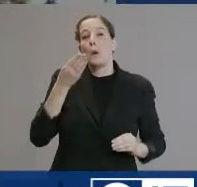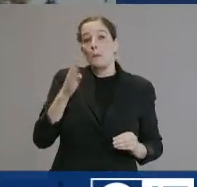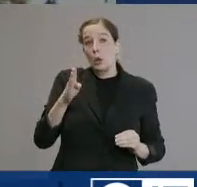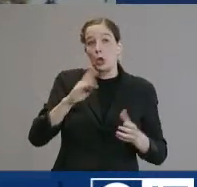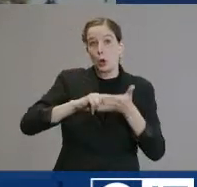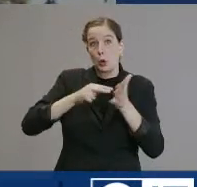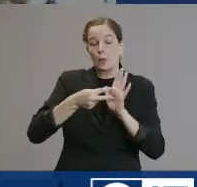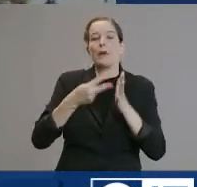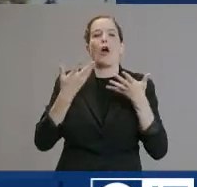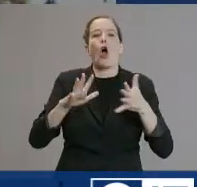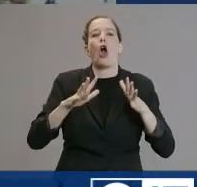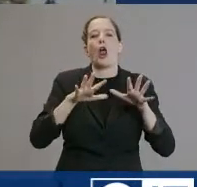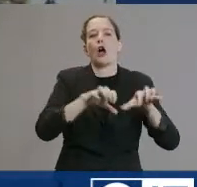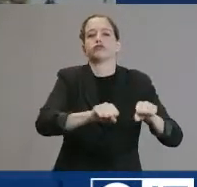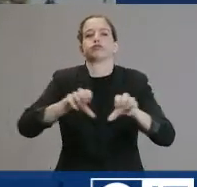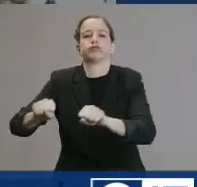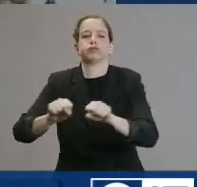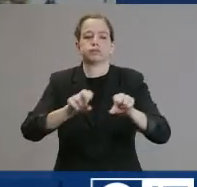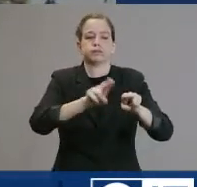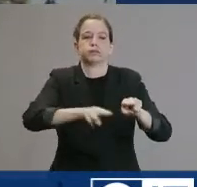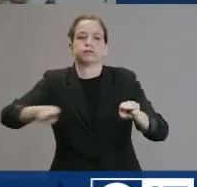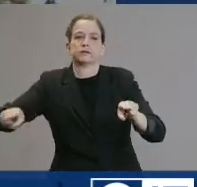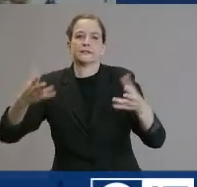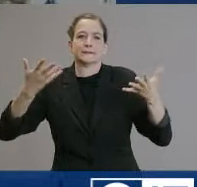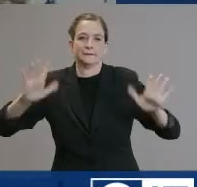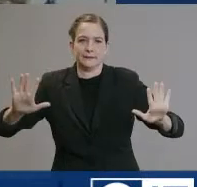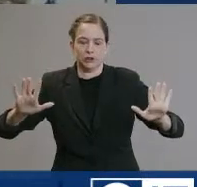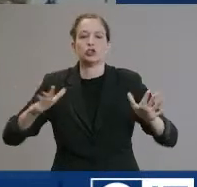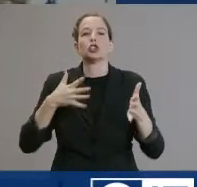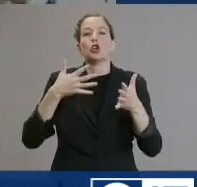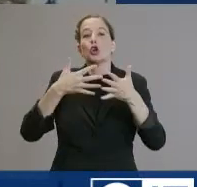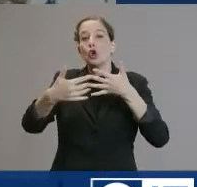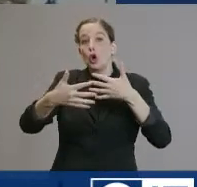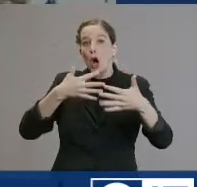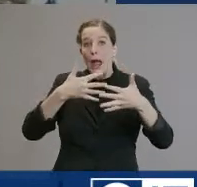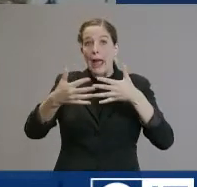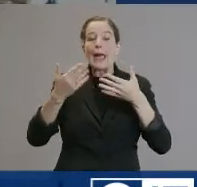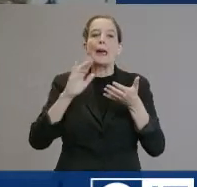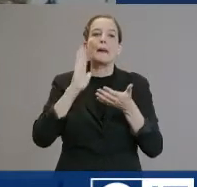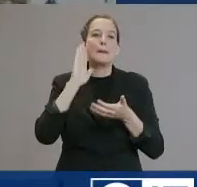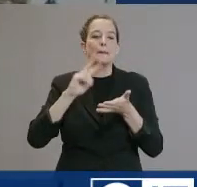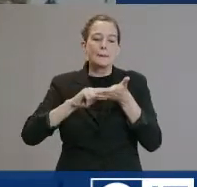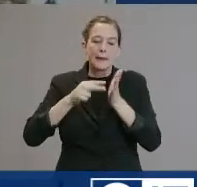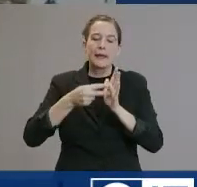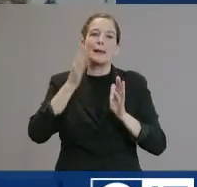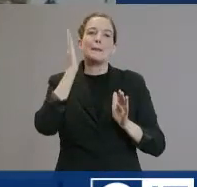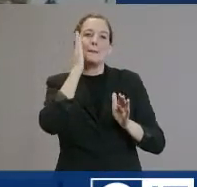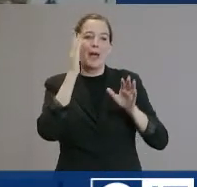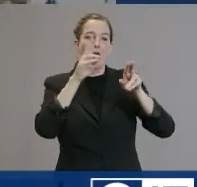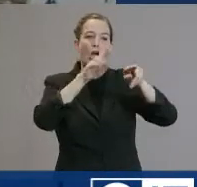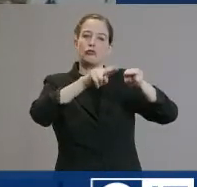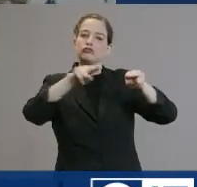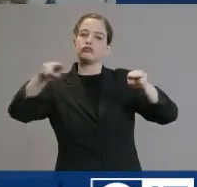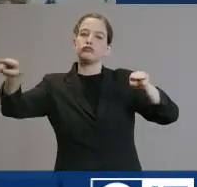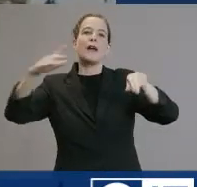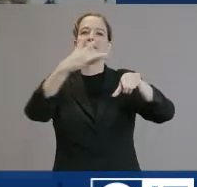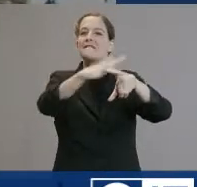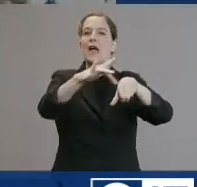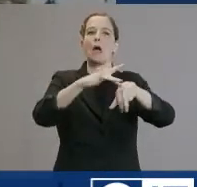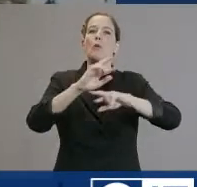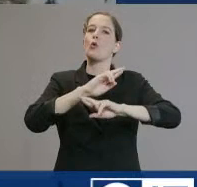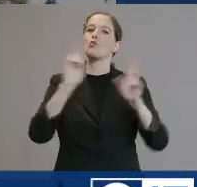available. So I want you to see the total picture, and on this next slide, we will overlay